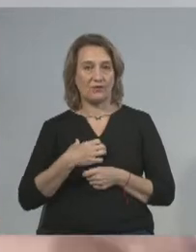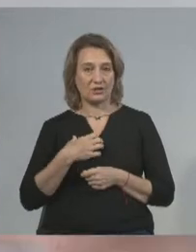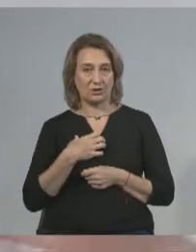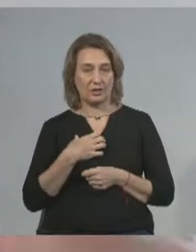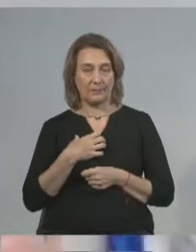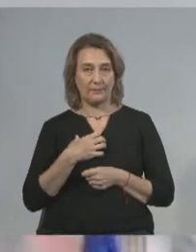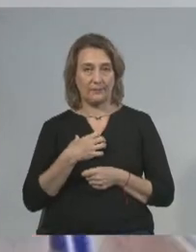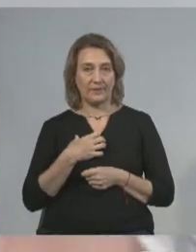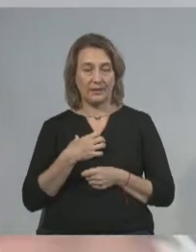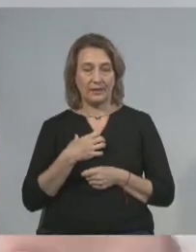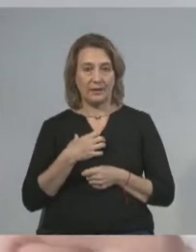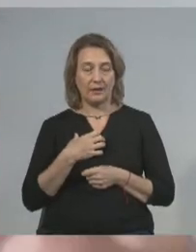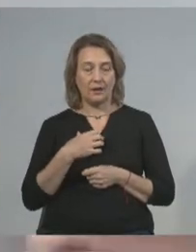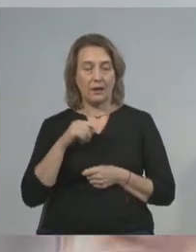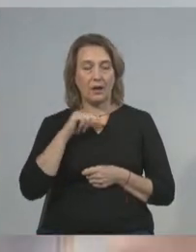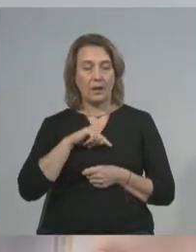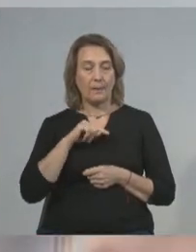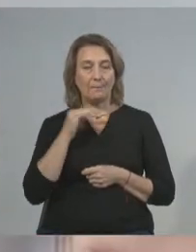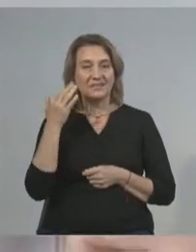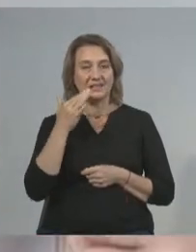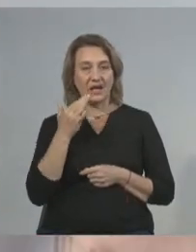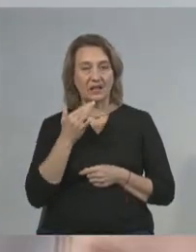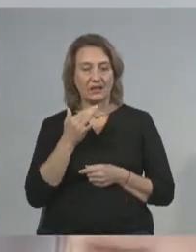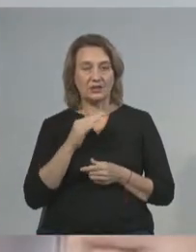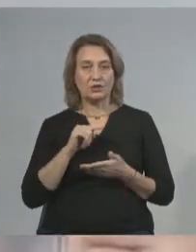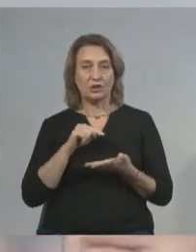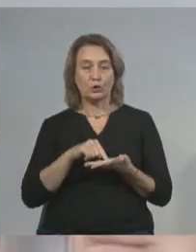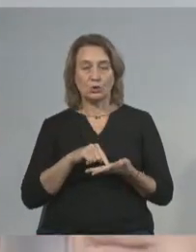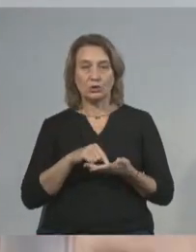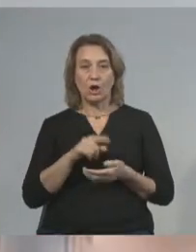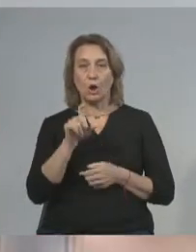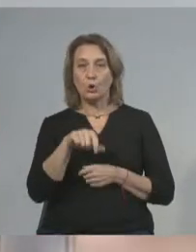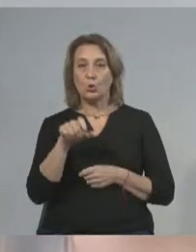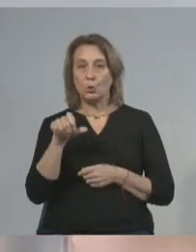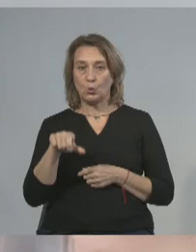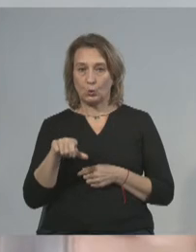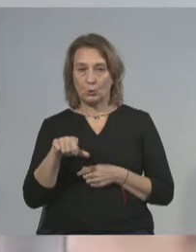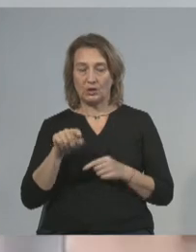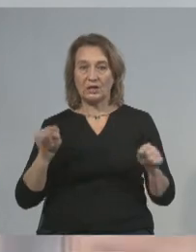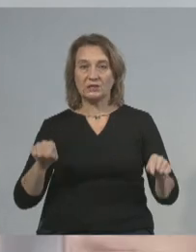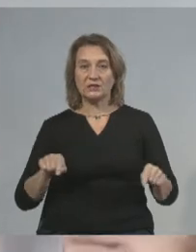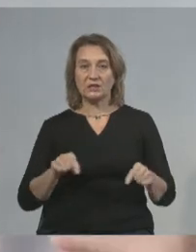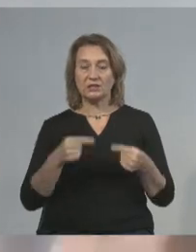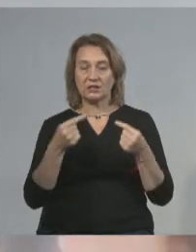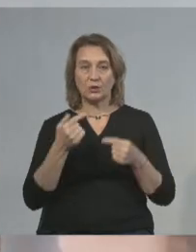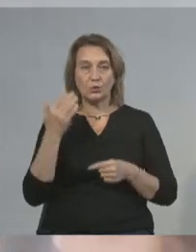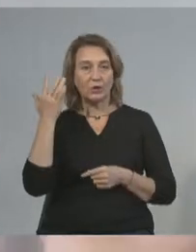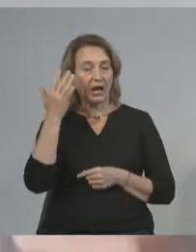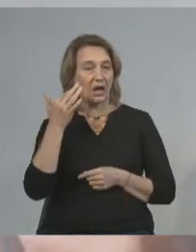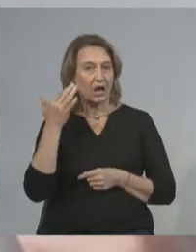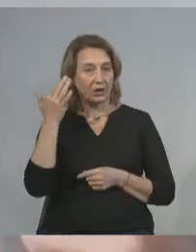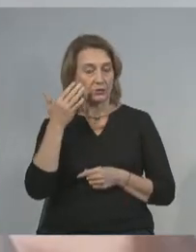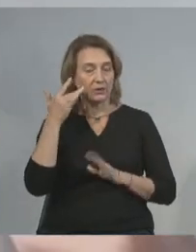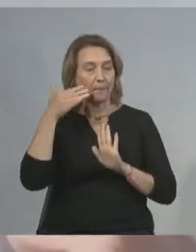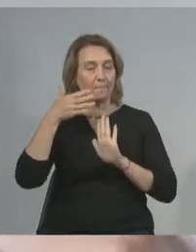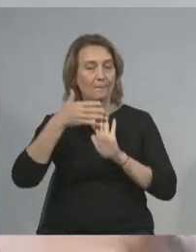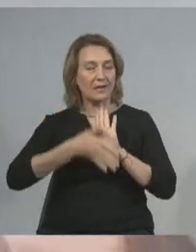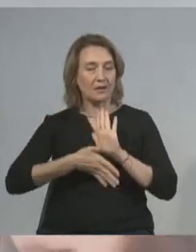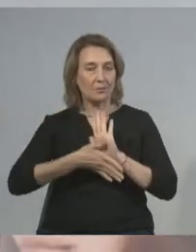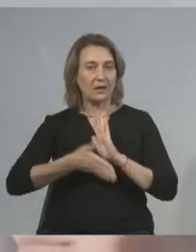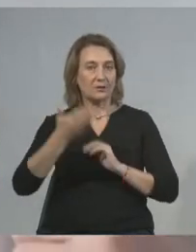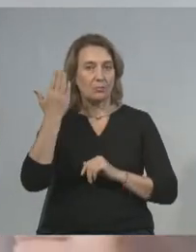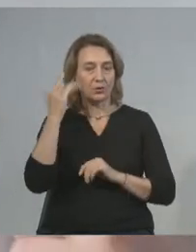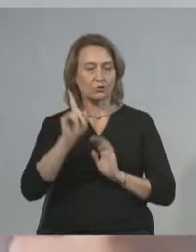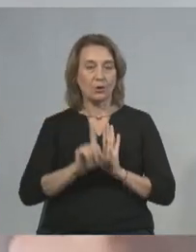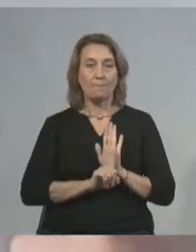addition of the memory is necessary because people are psychologically creating the illusion of